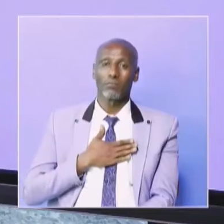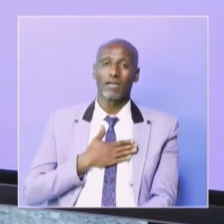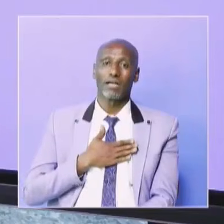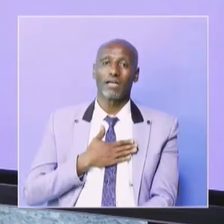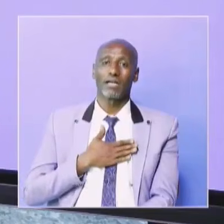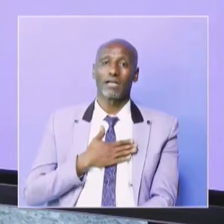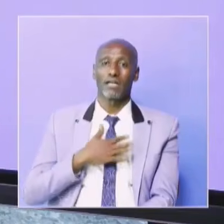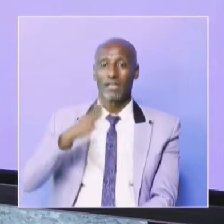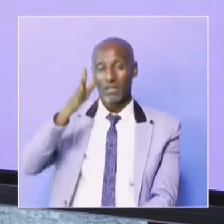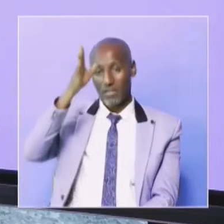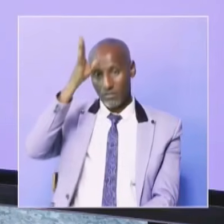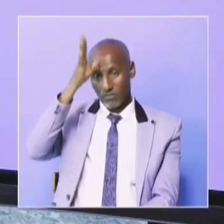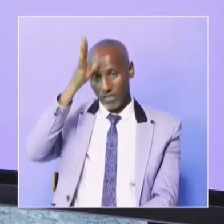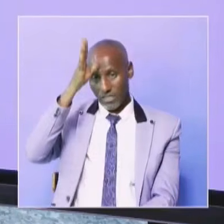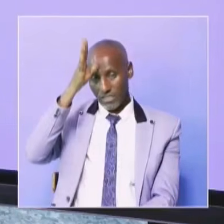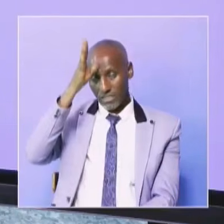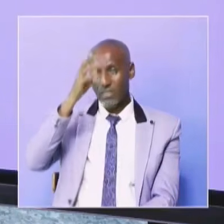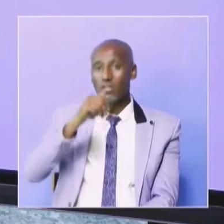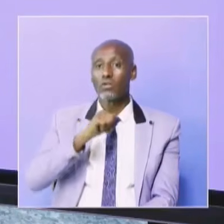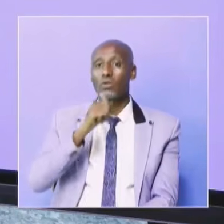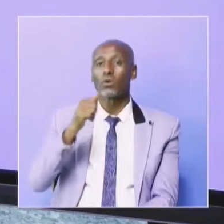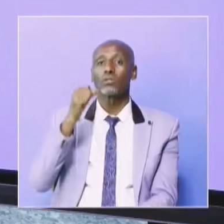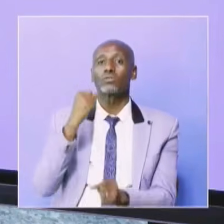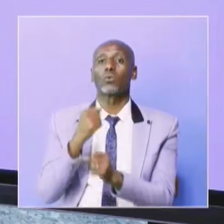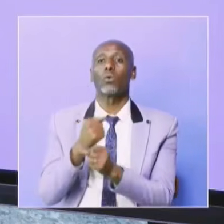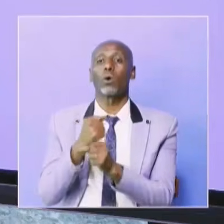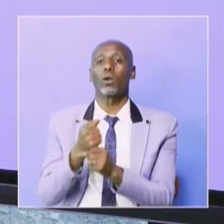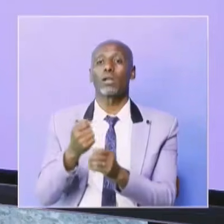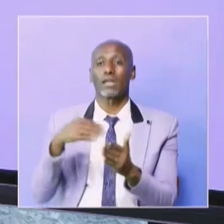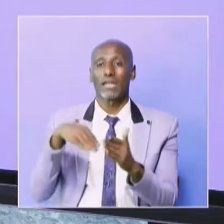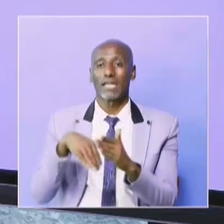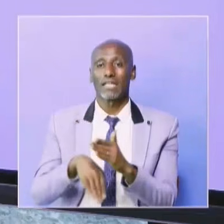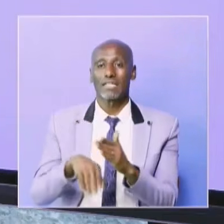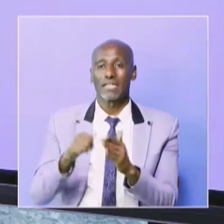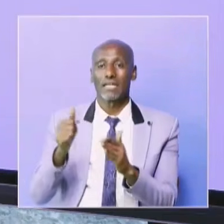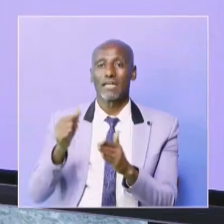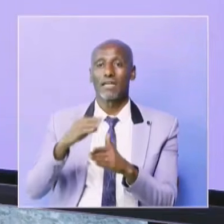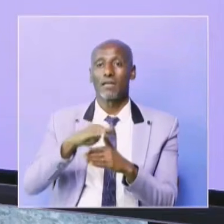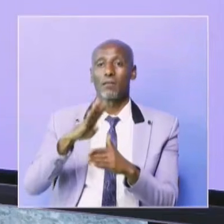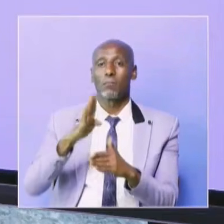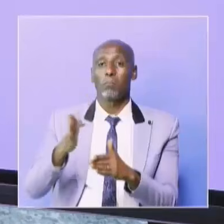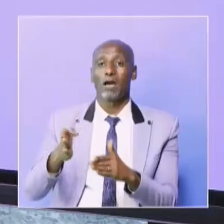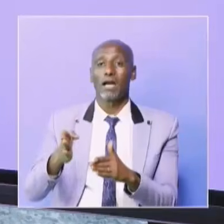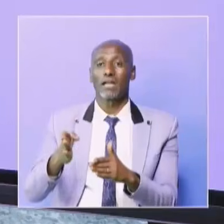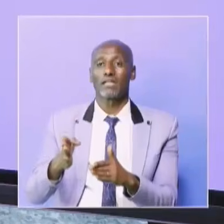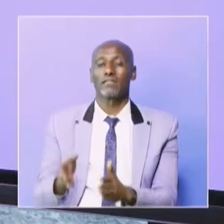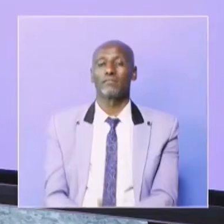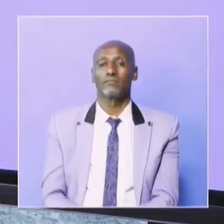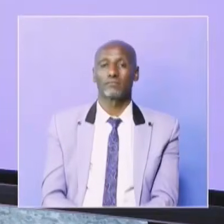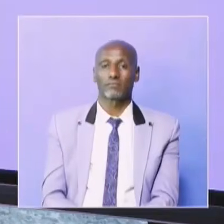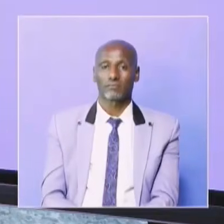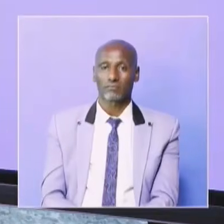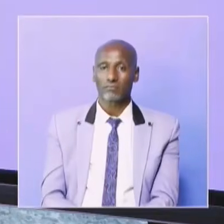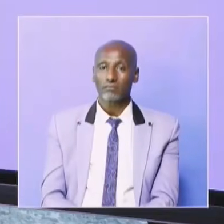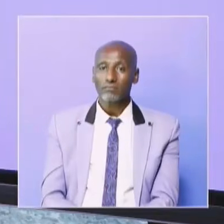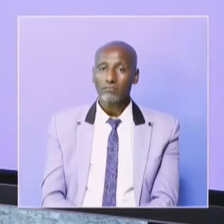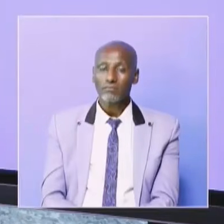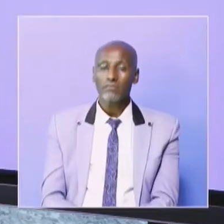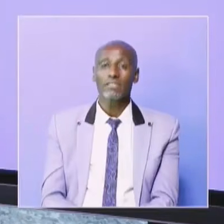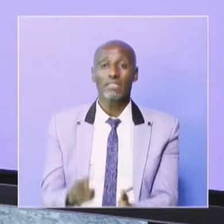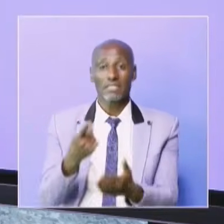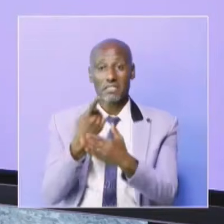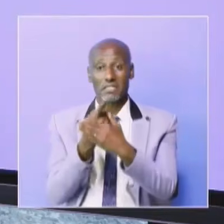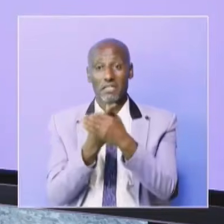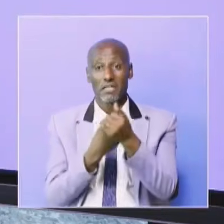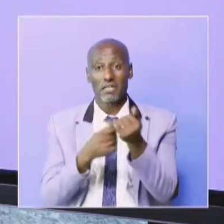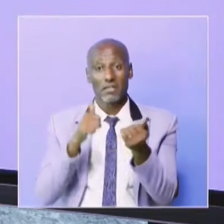work in the bank. Okay? Our subject is what? My father. Again, third person singular, which